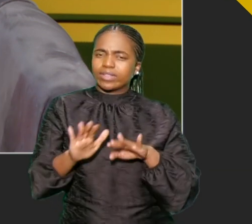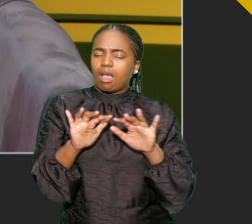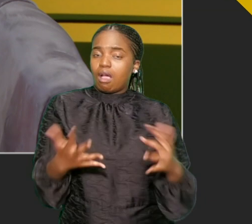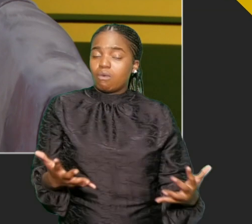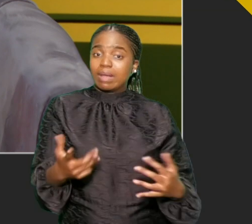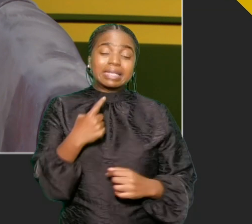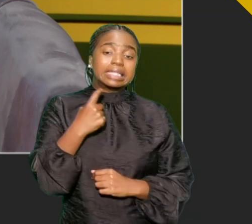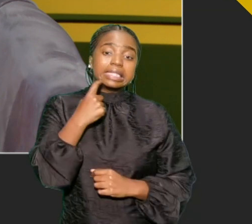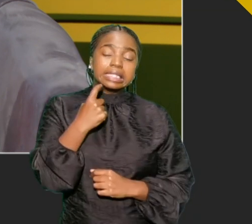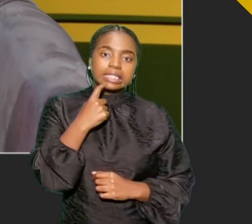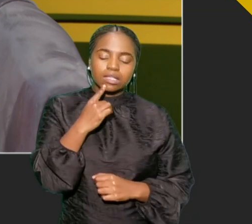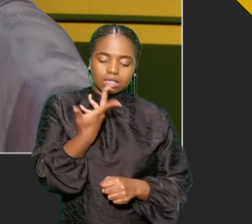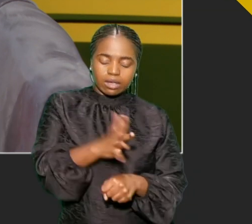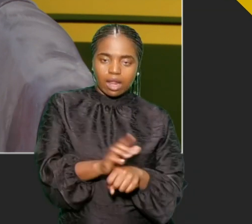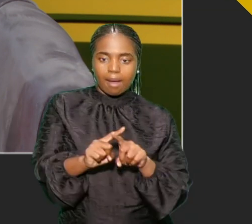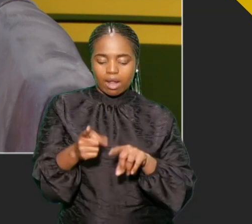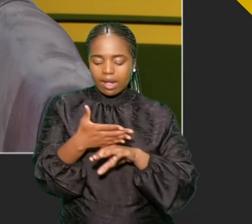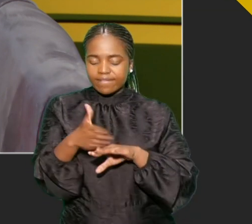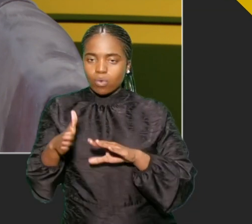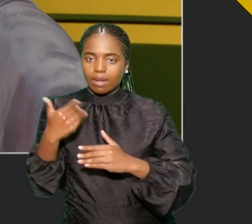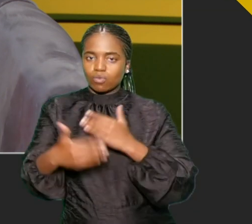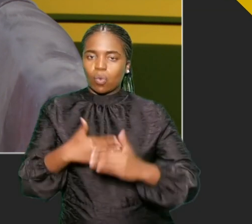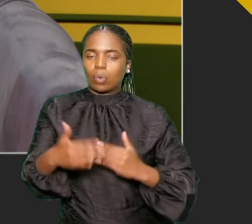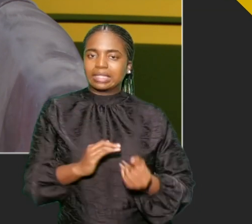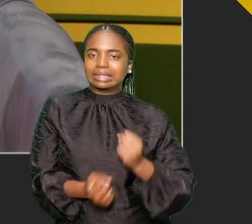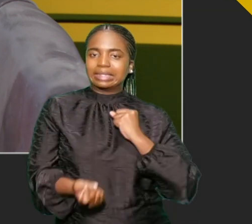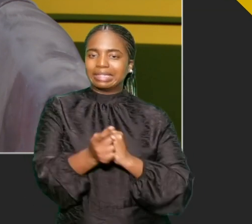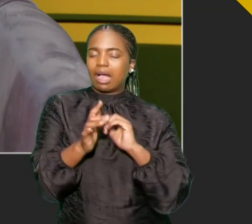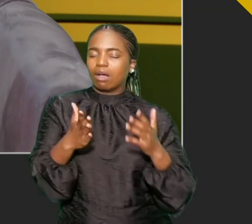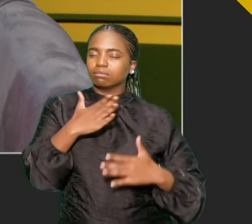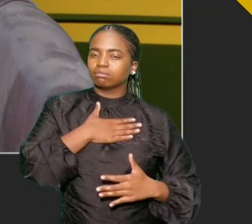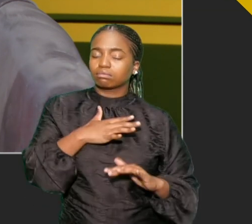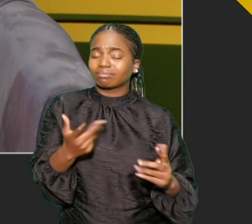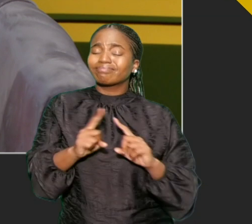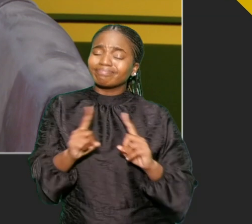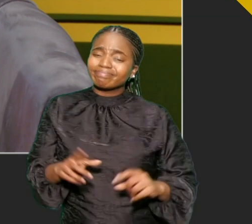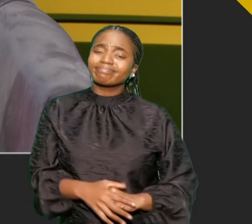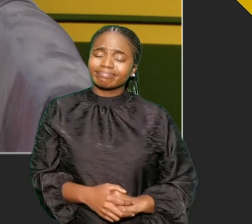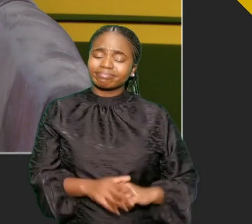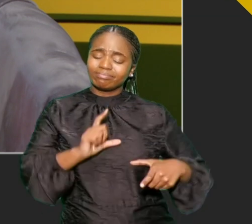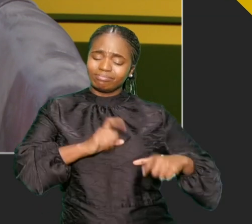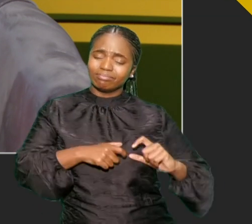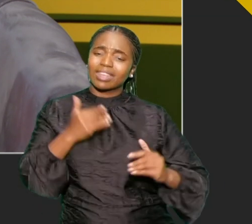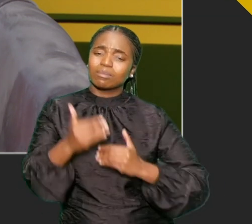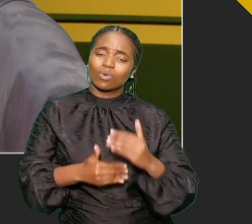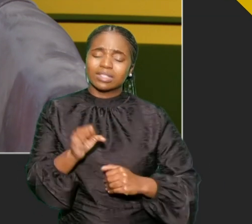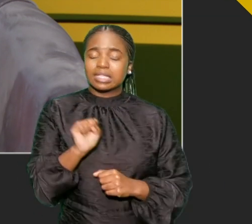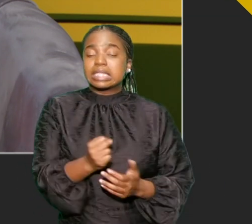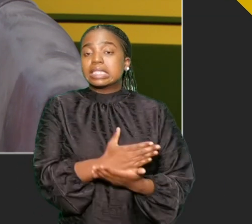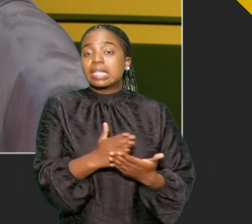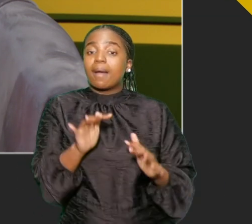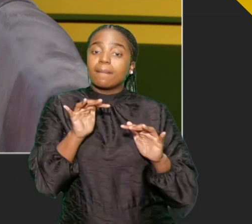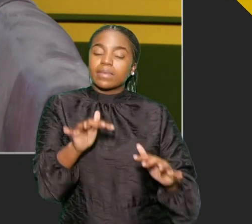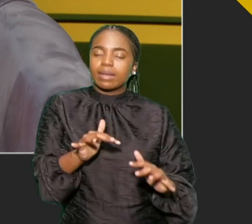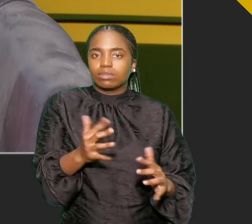not as final as a death that we heard in the previous conversation that we had, but it is a painful process and often some people